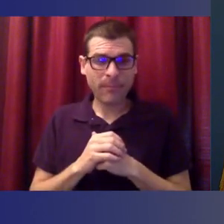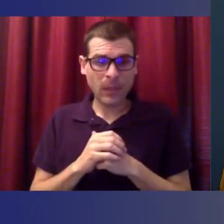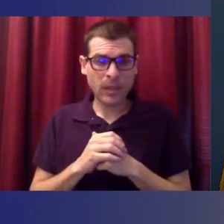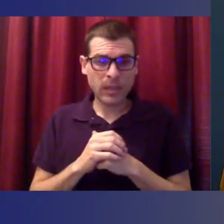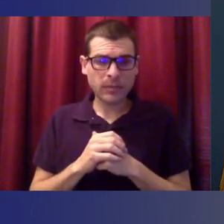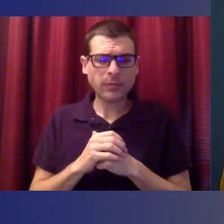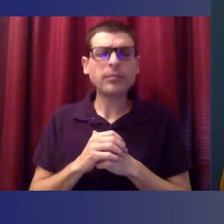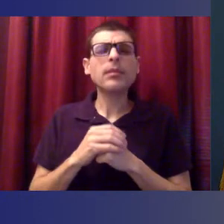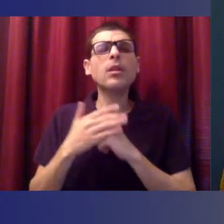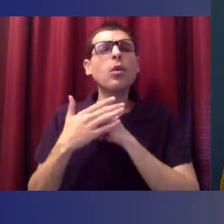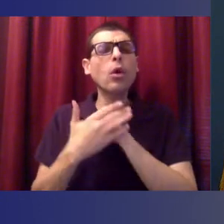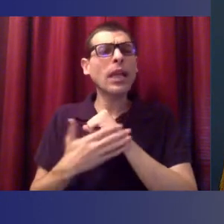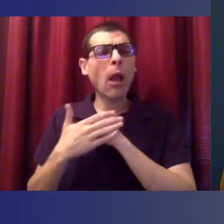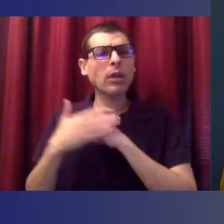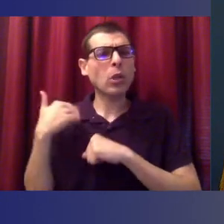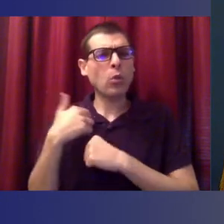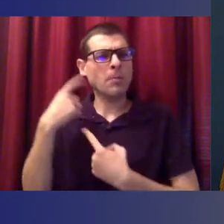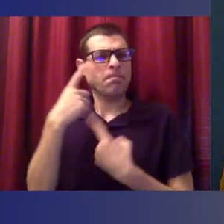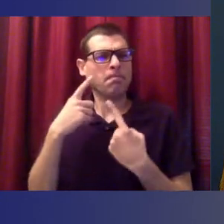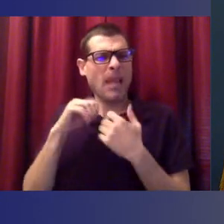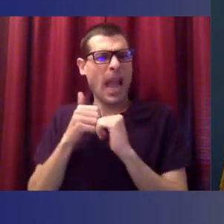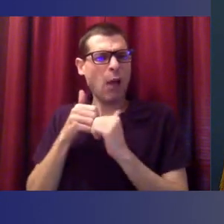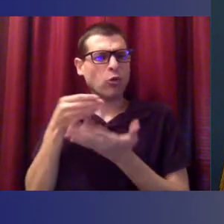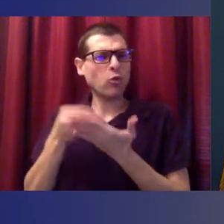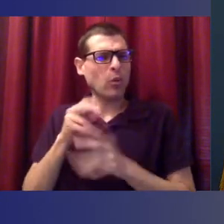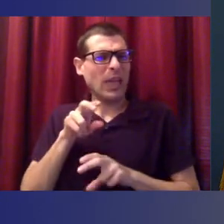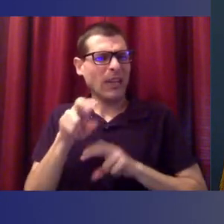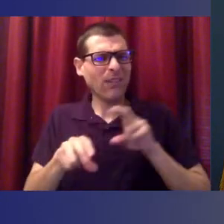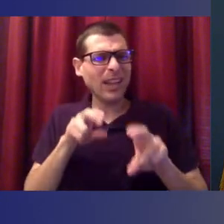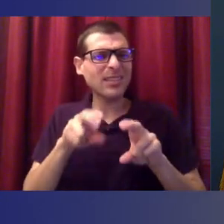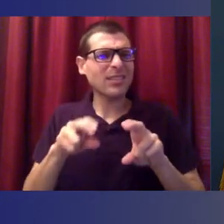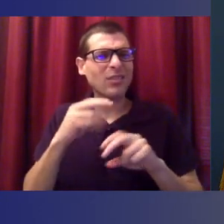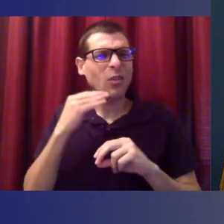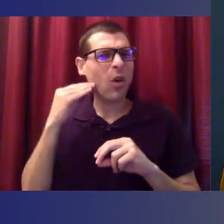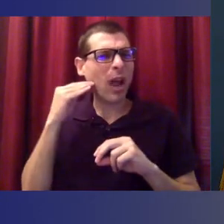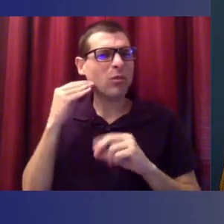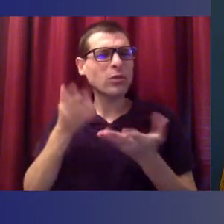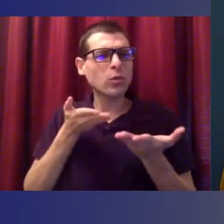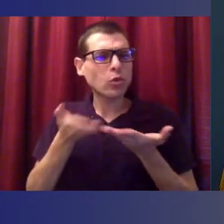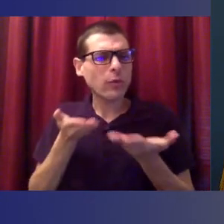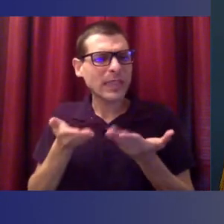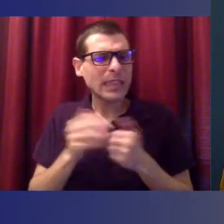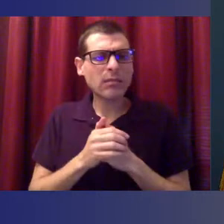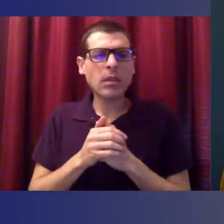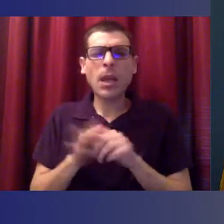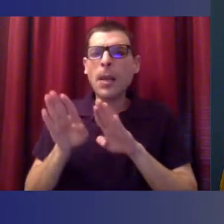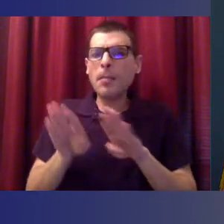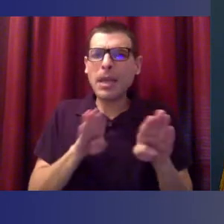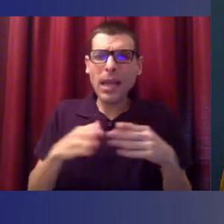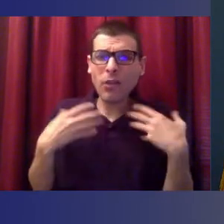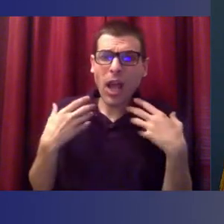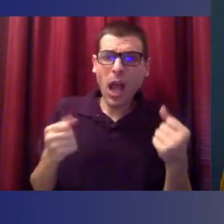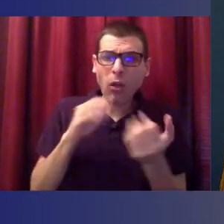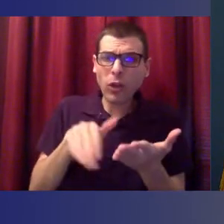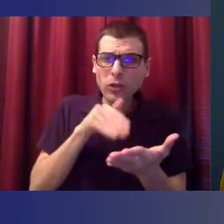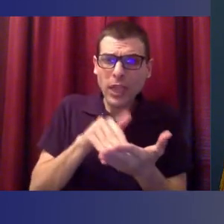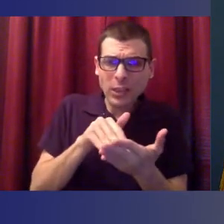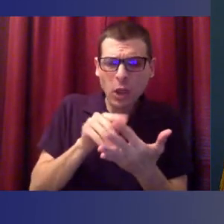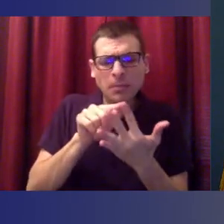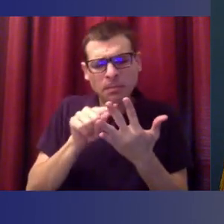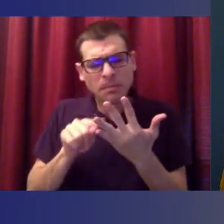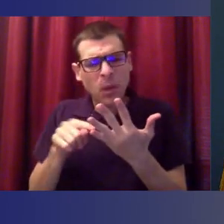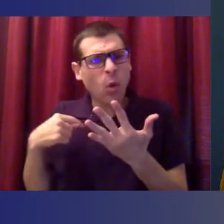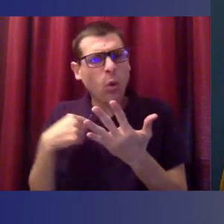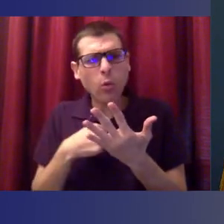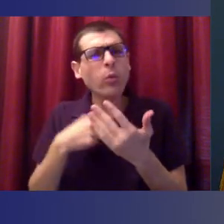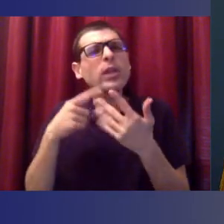should invest our supportive housing services funding, as we designed the Behavioral Health Resource Center service model, and